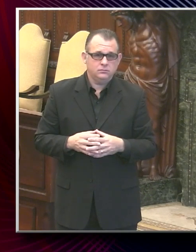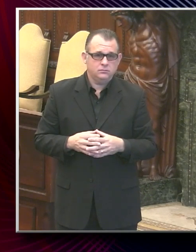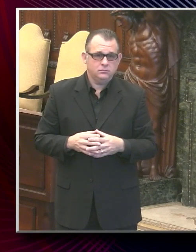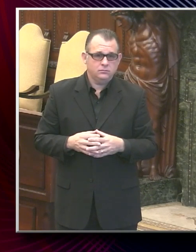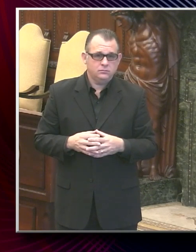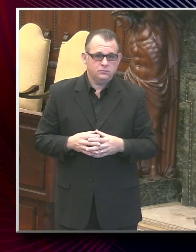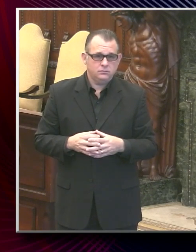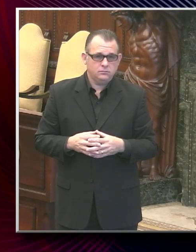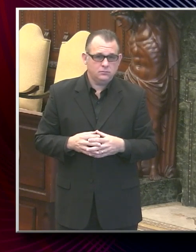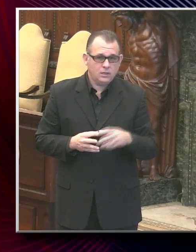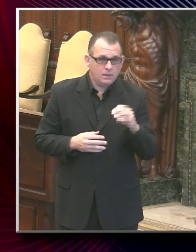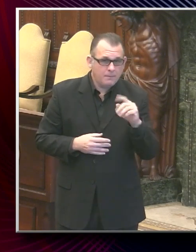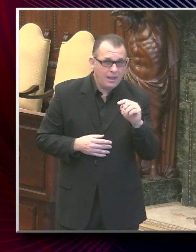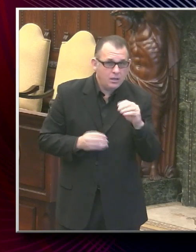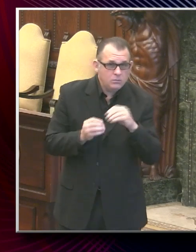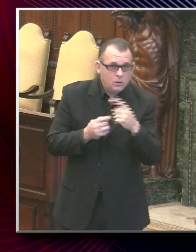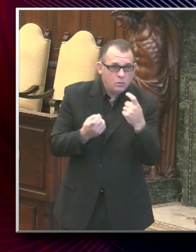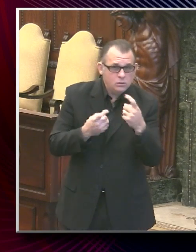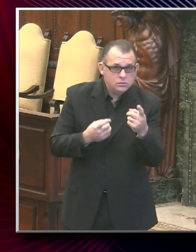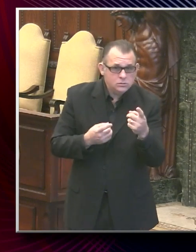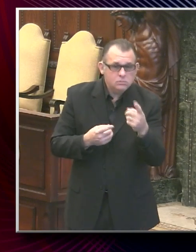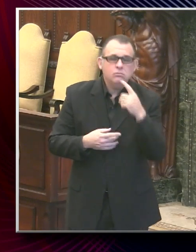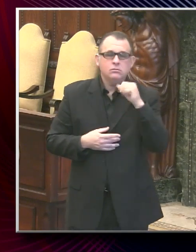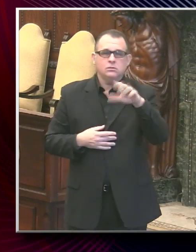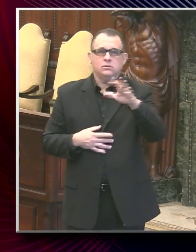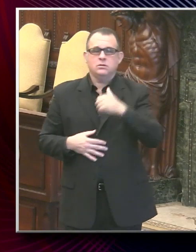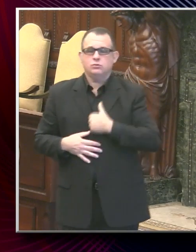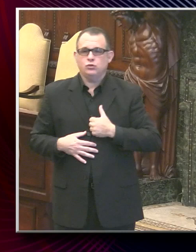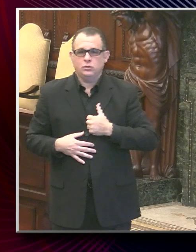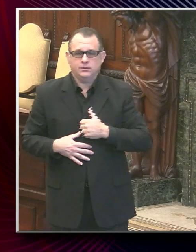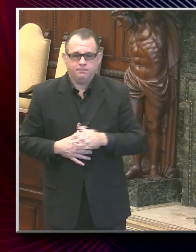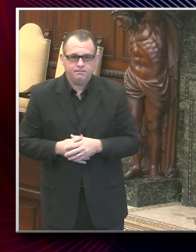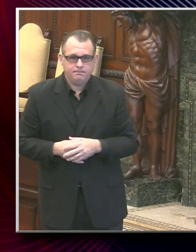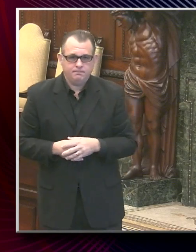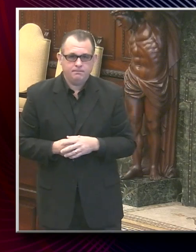Matt, did you have any further questions? Yeah. Sorry, I wasn't letting me unmute.